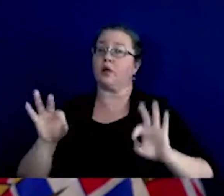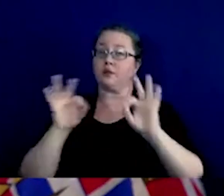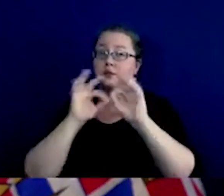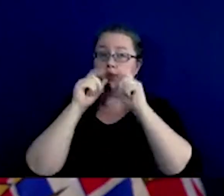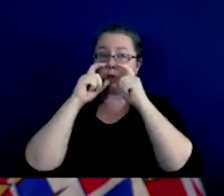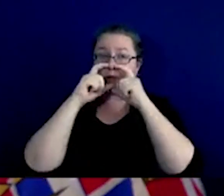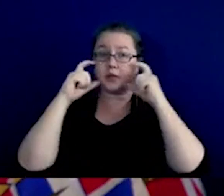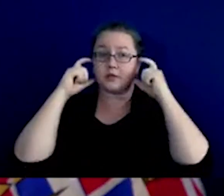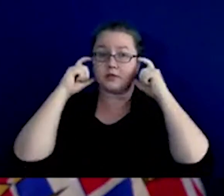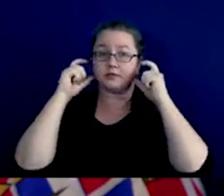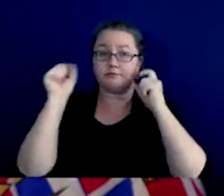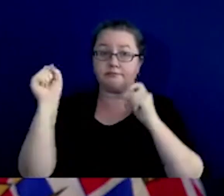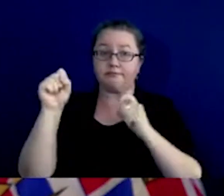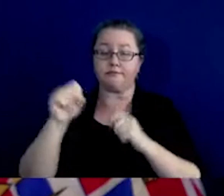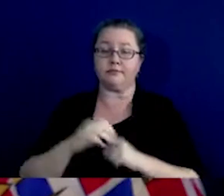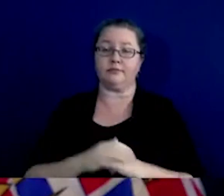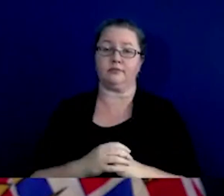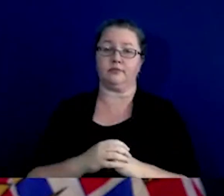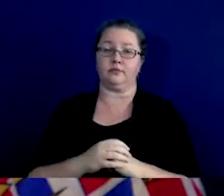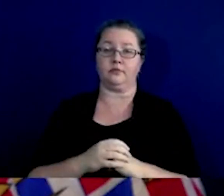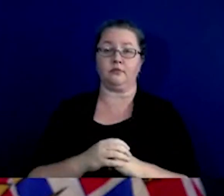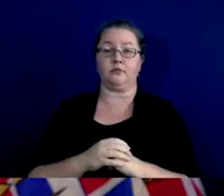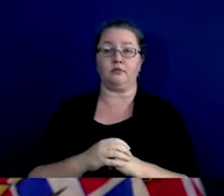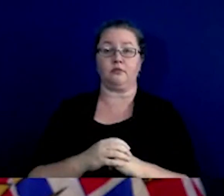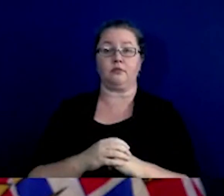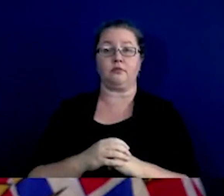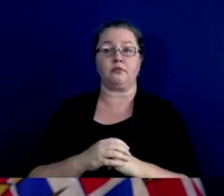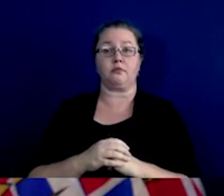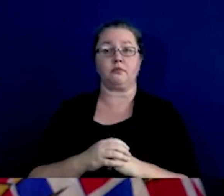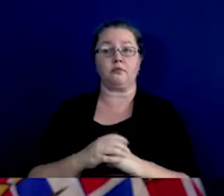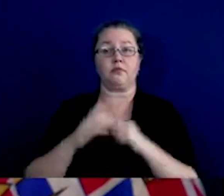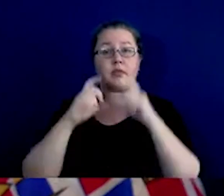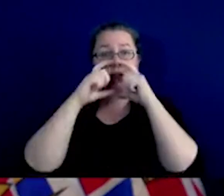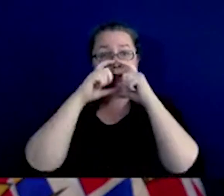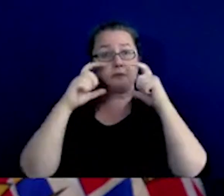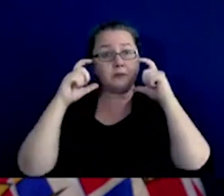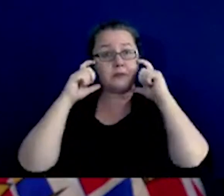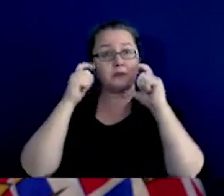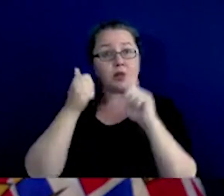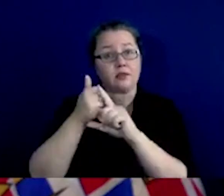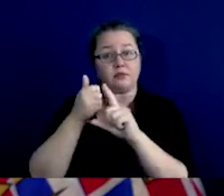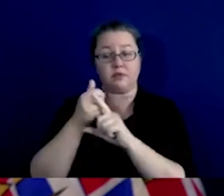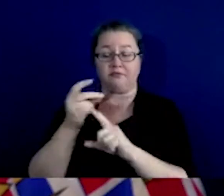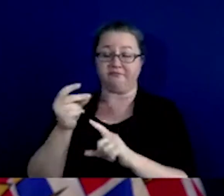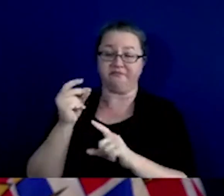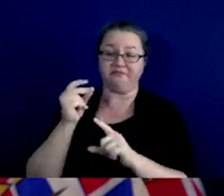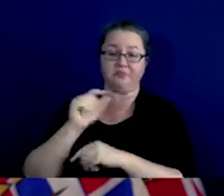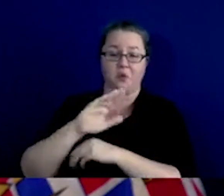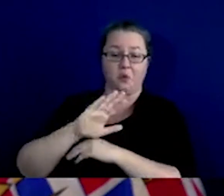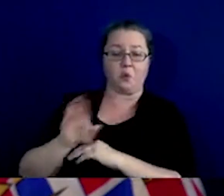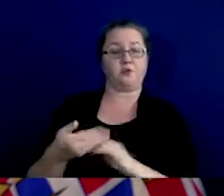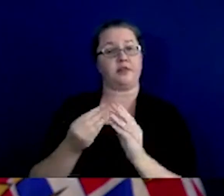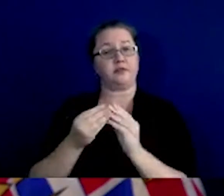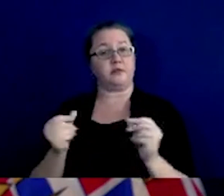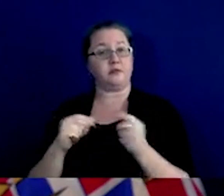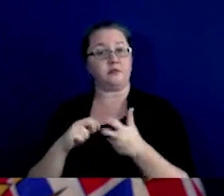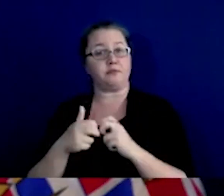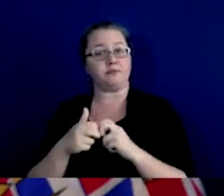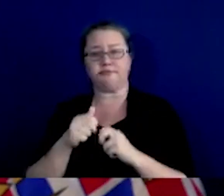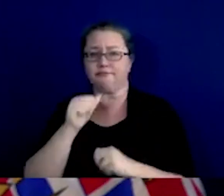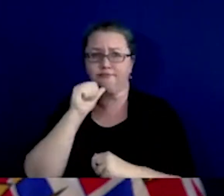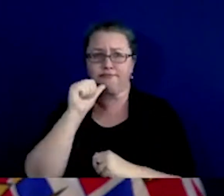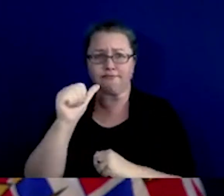time, and it's sometimes hard to tease apart which ones are the ones that make the most difference. But it is helpful in helping